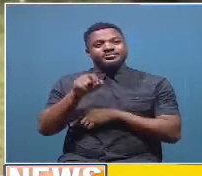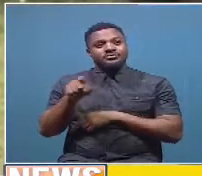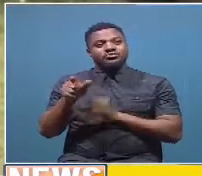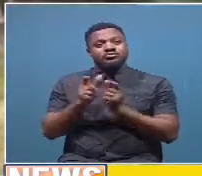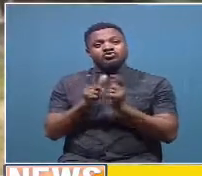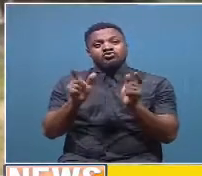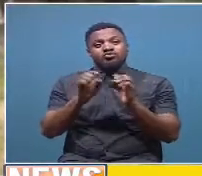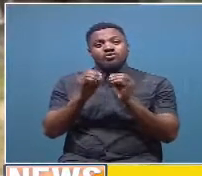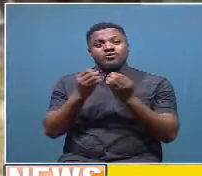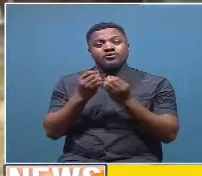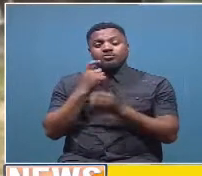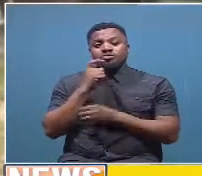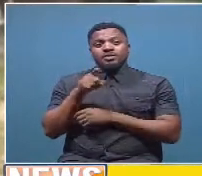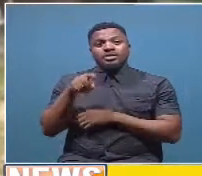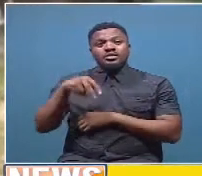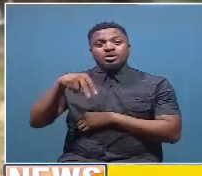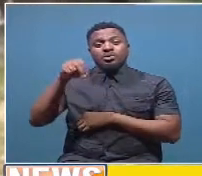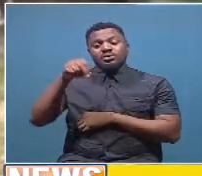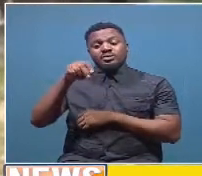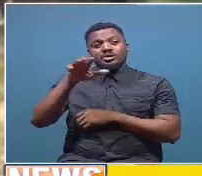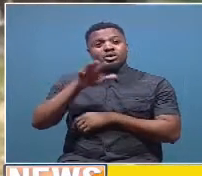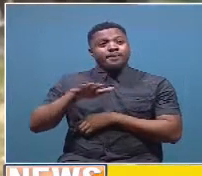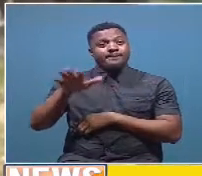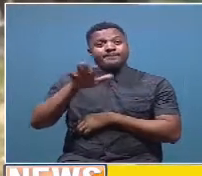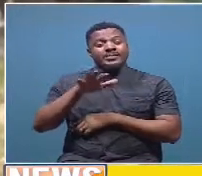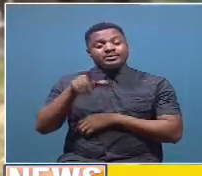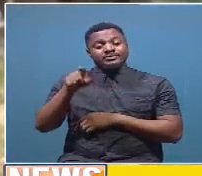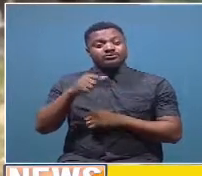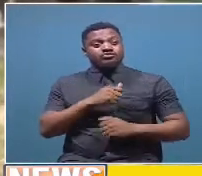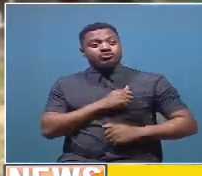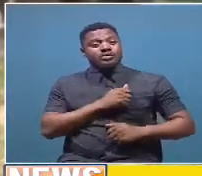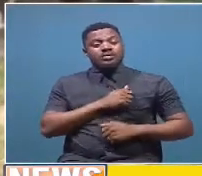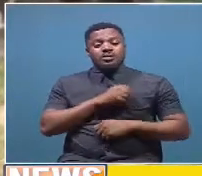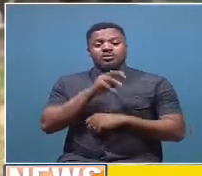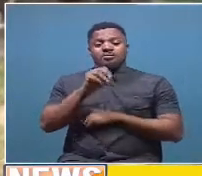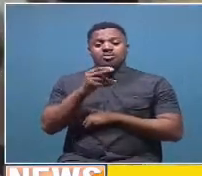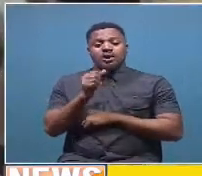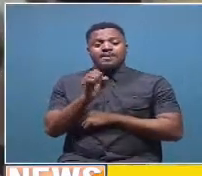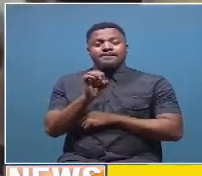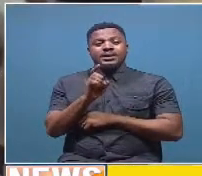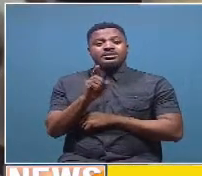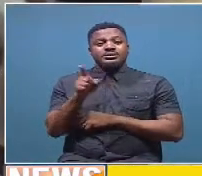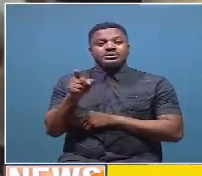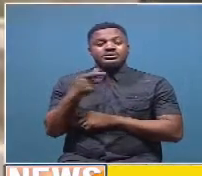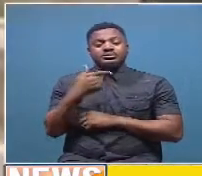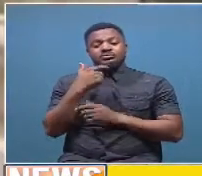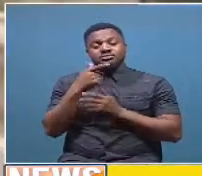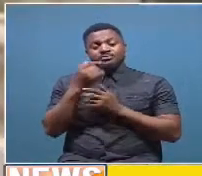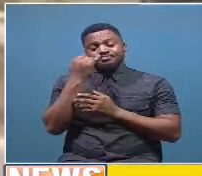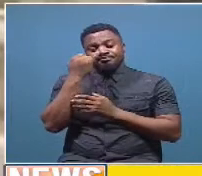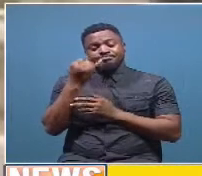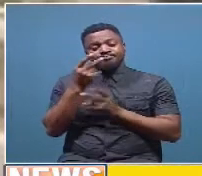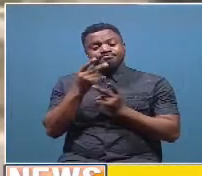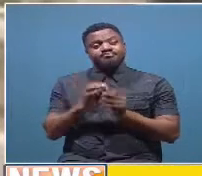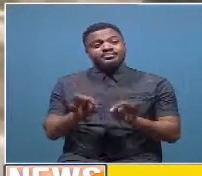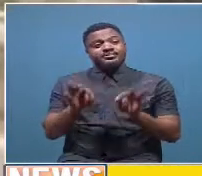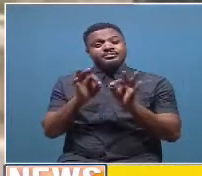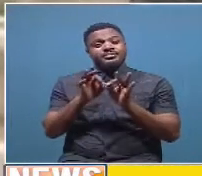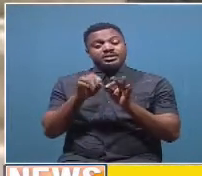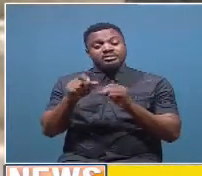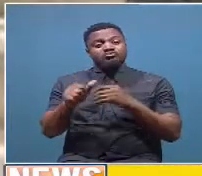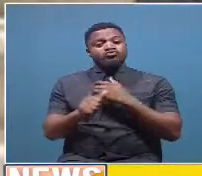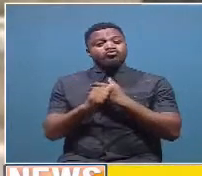General Officer commanding the Northern Command, Brigadier General Mohammed Moses Ayi, lauded the initiative, saying the threat